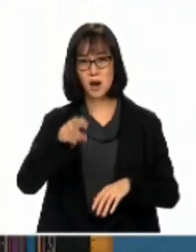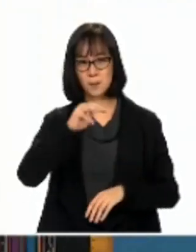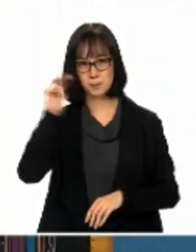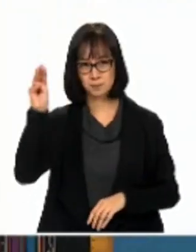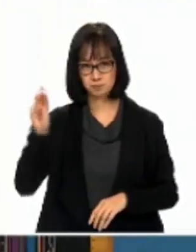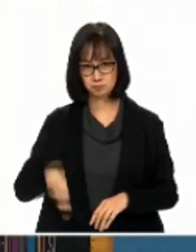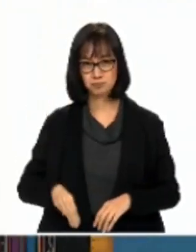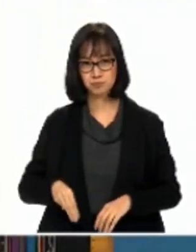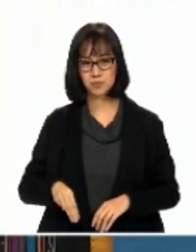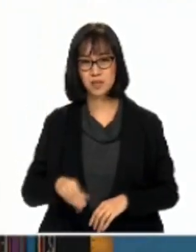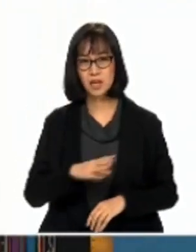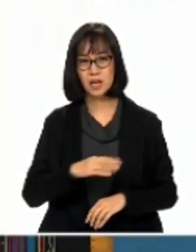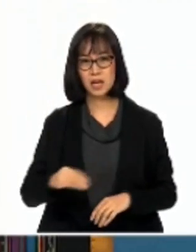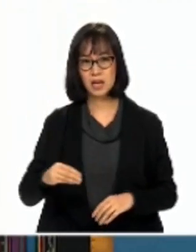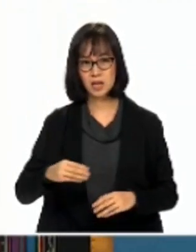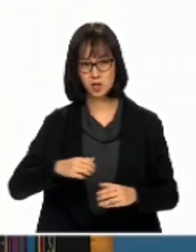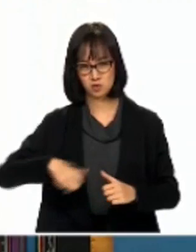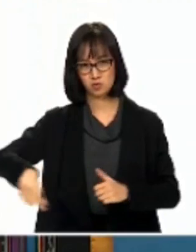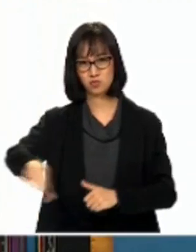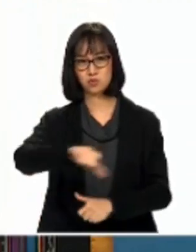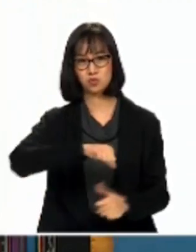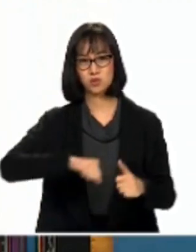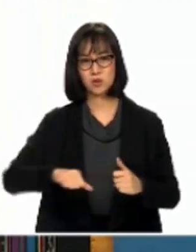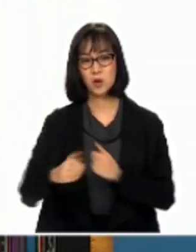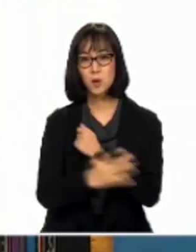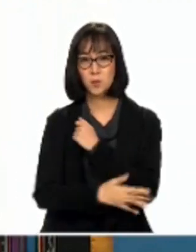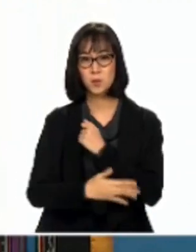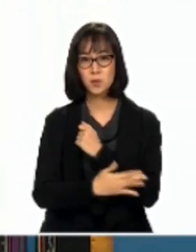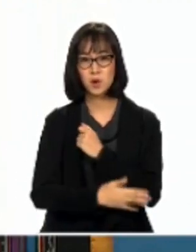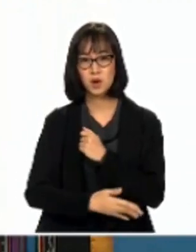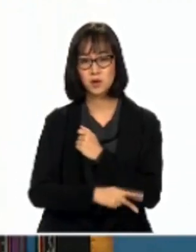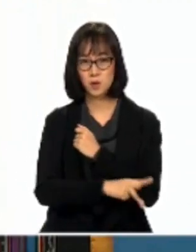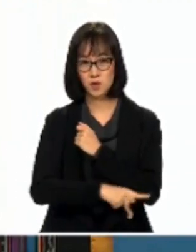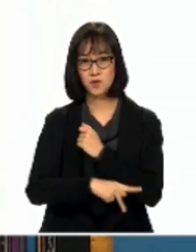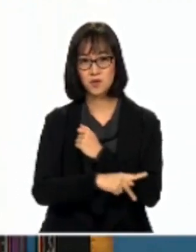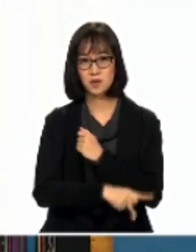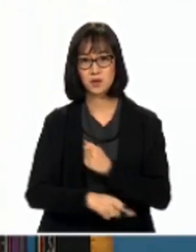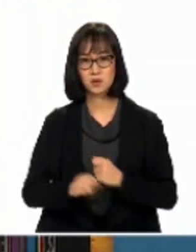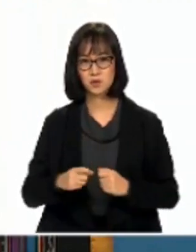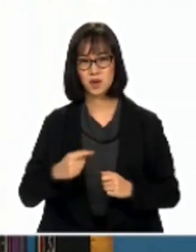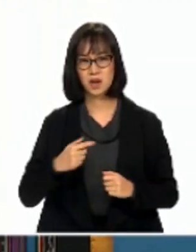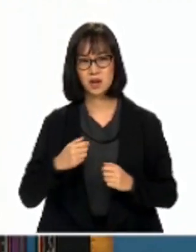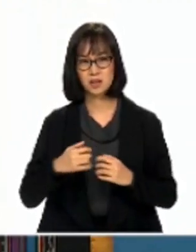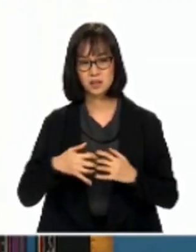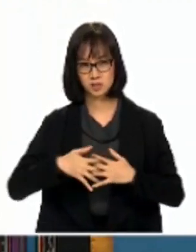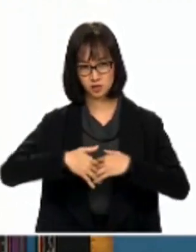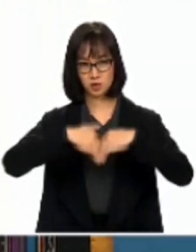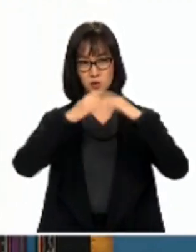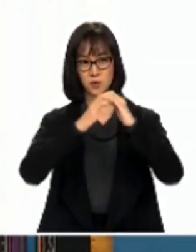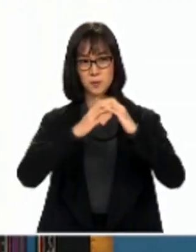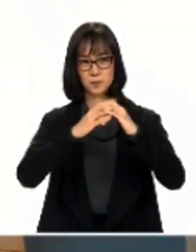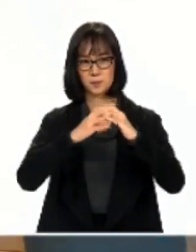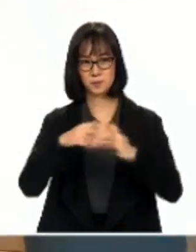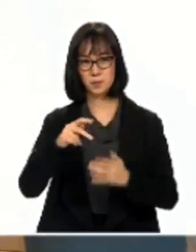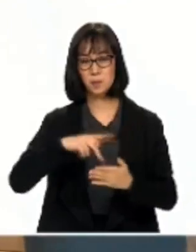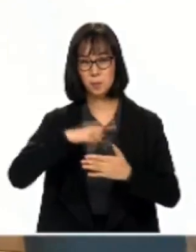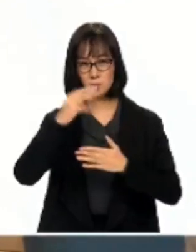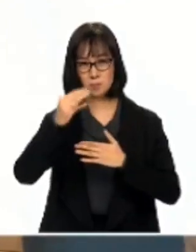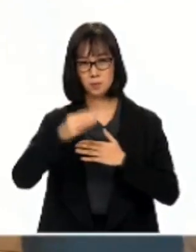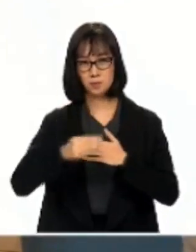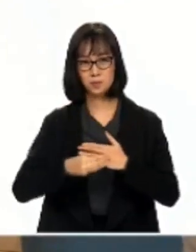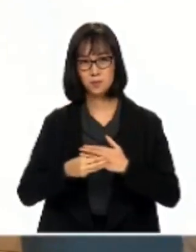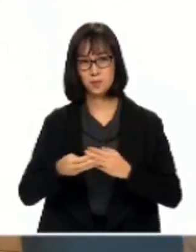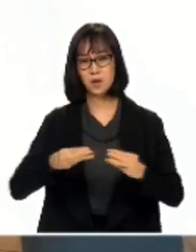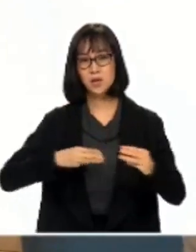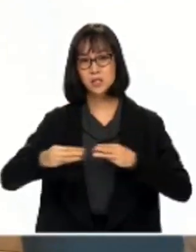is surrounding provinces. Since then, I have established a project management office for the earthquake resilience and the